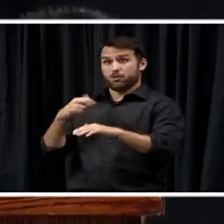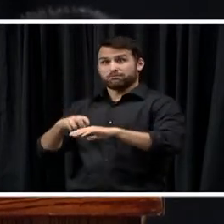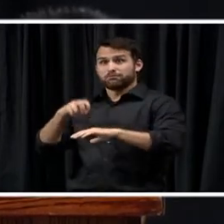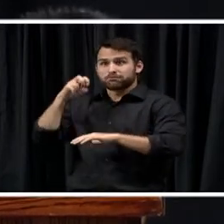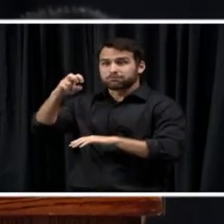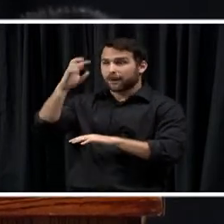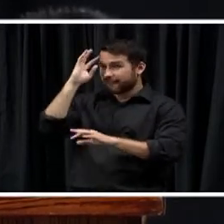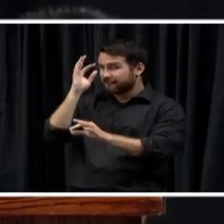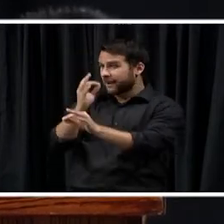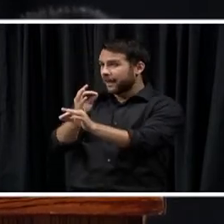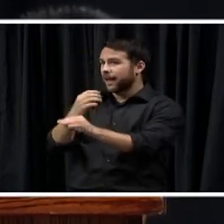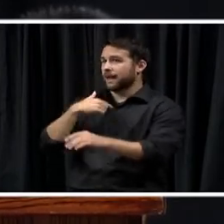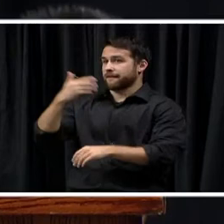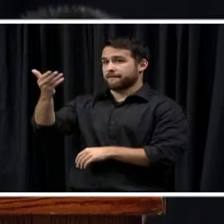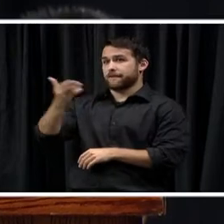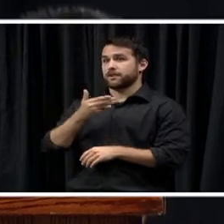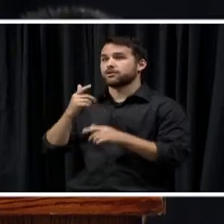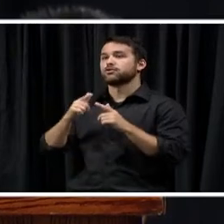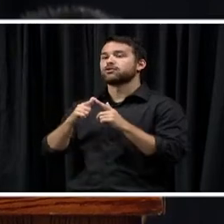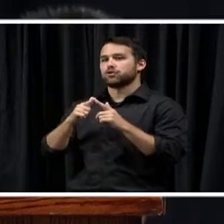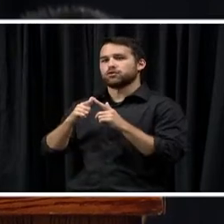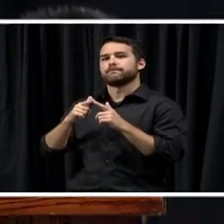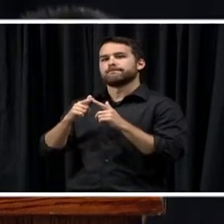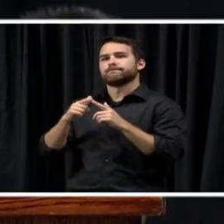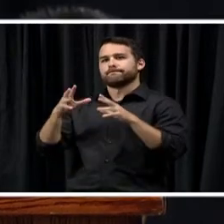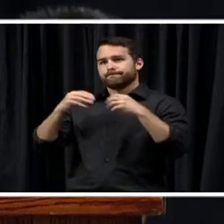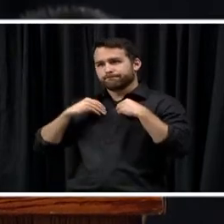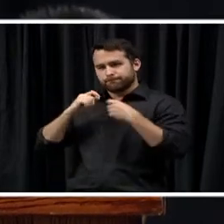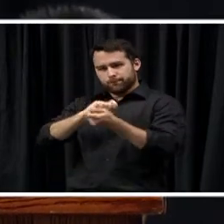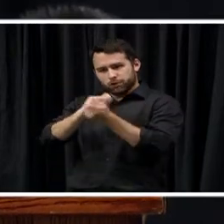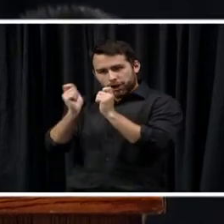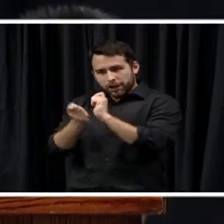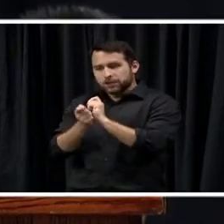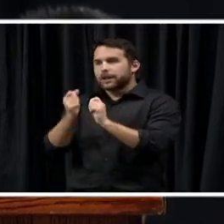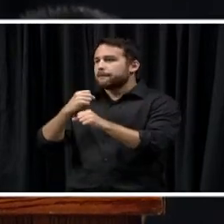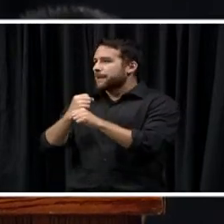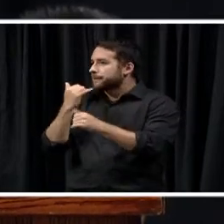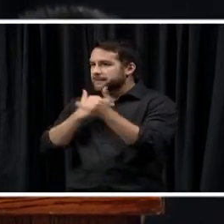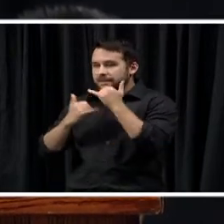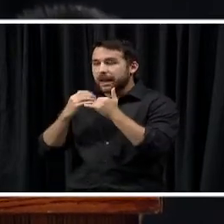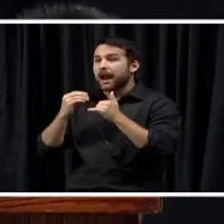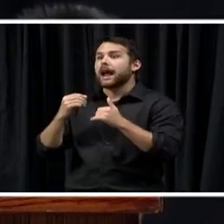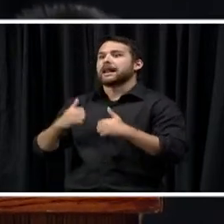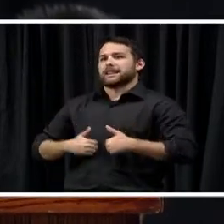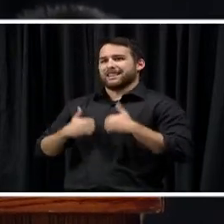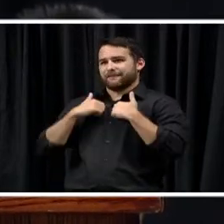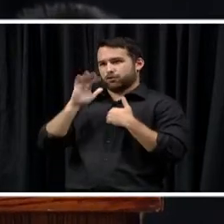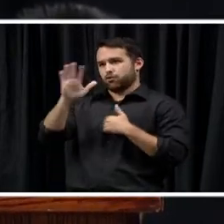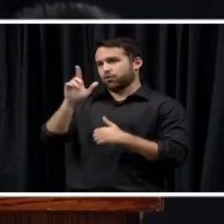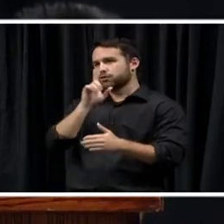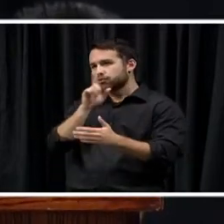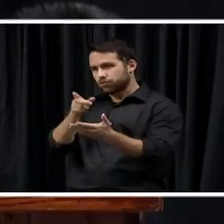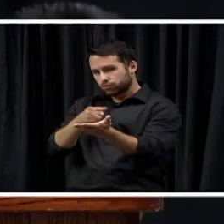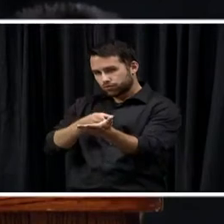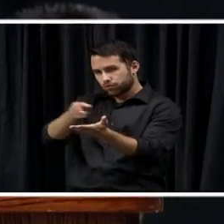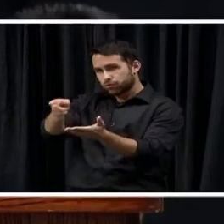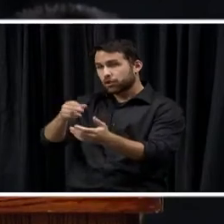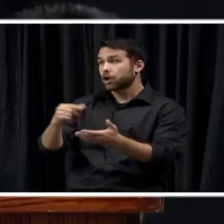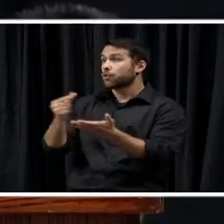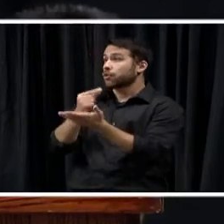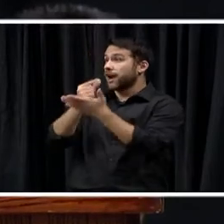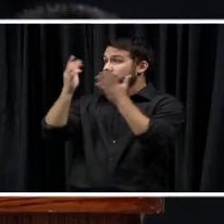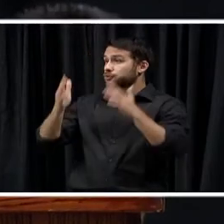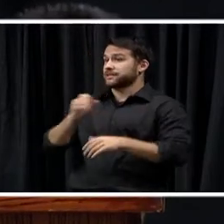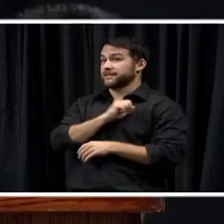together, I invite you to embrace the change, to make mistakes, and to live in your truth. Graduates, staff, family,